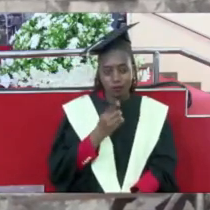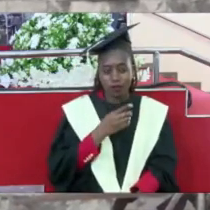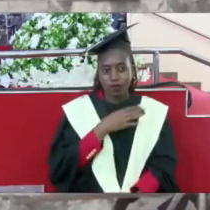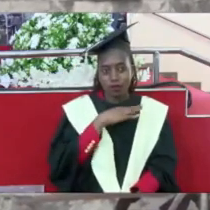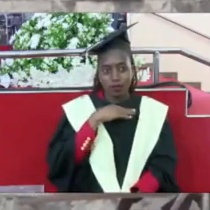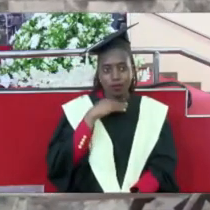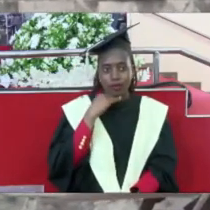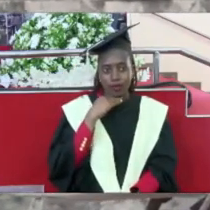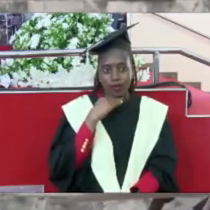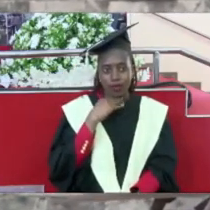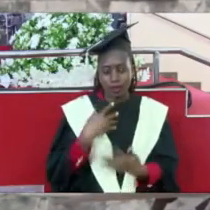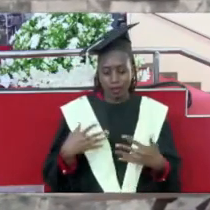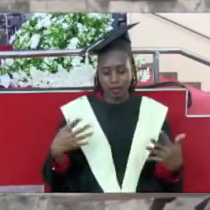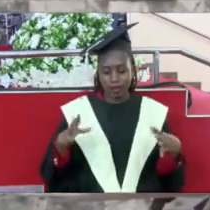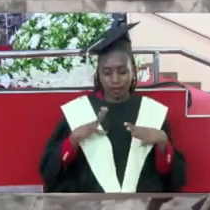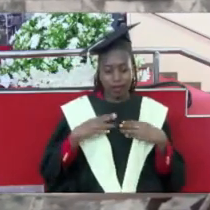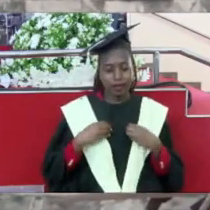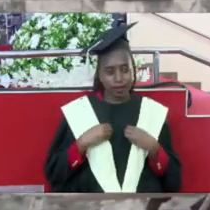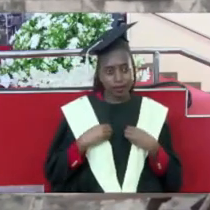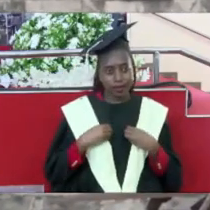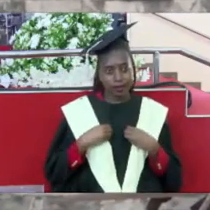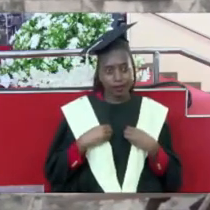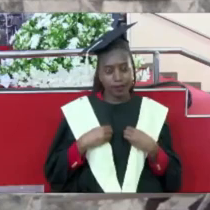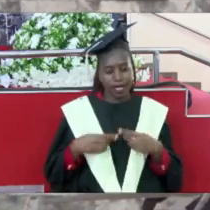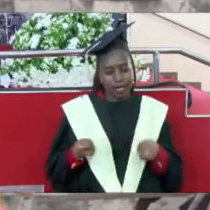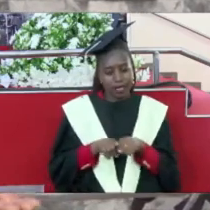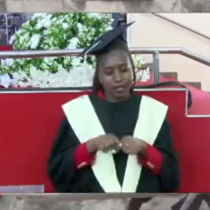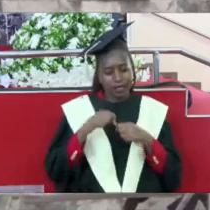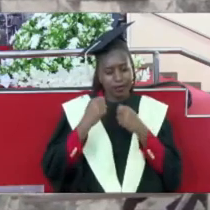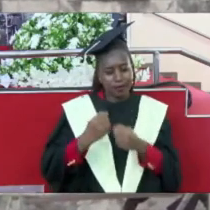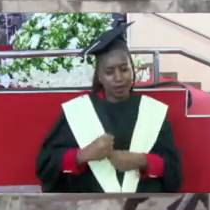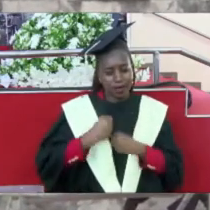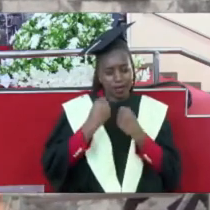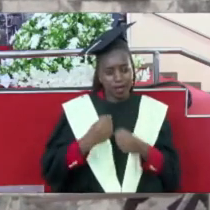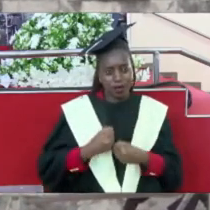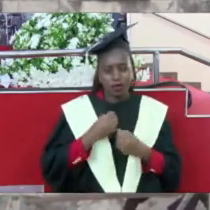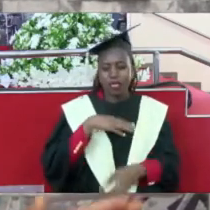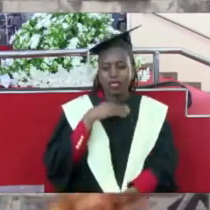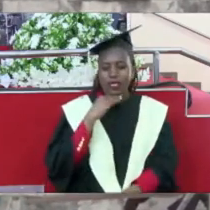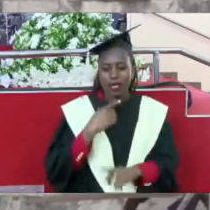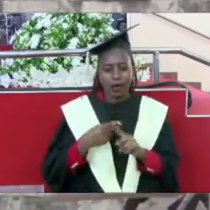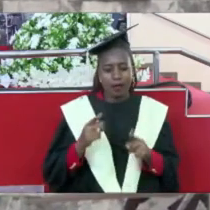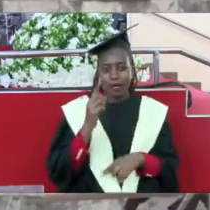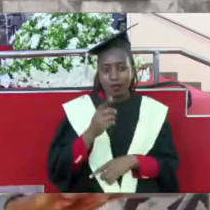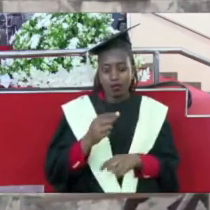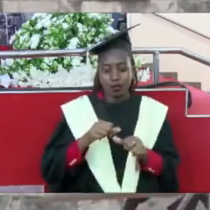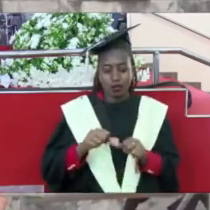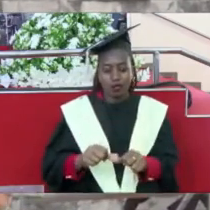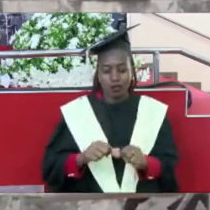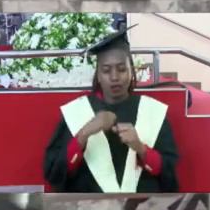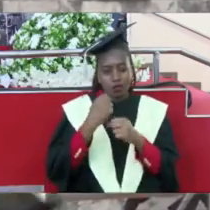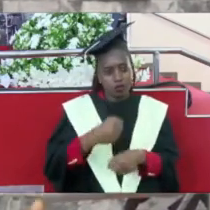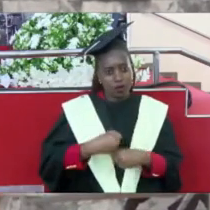like, it's like riding a horse and the horse is dead, but you are still riding on it. Bado unasema itainuka tu. Itainuka